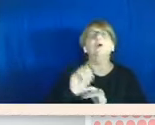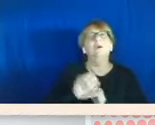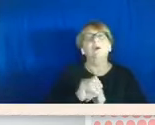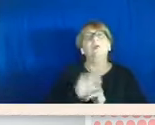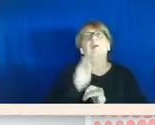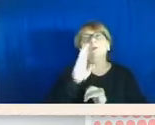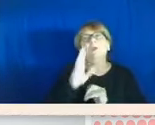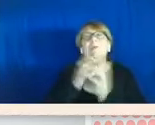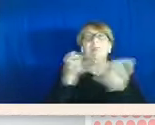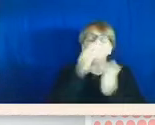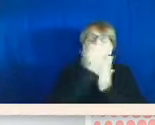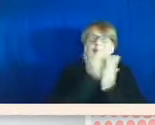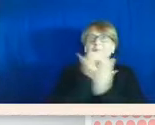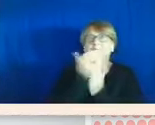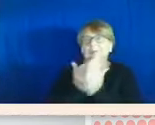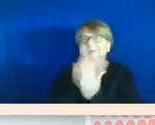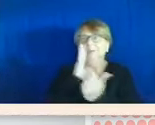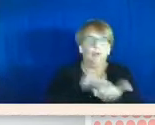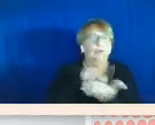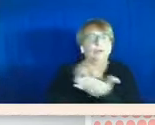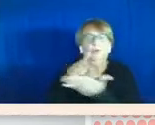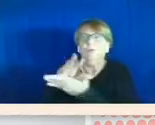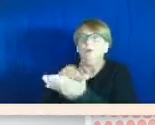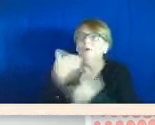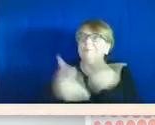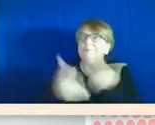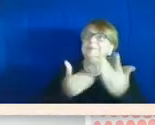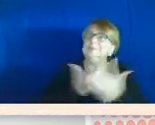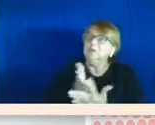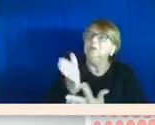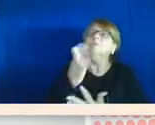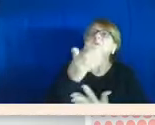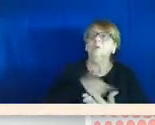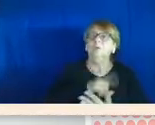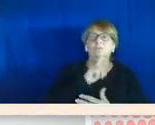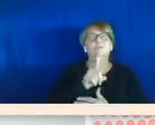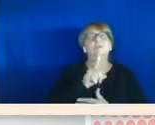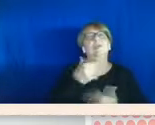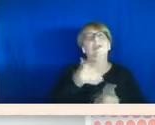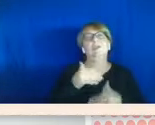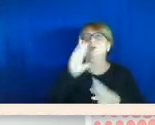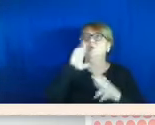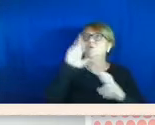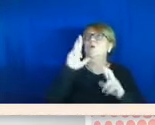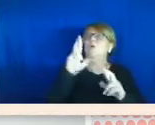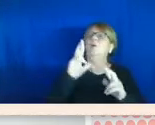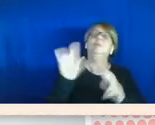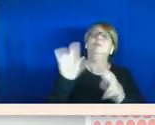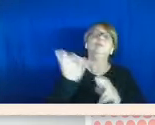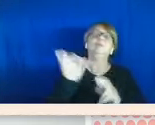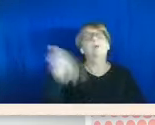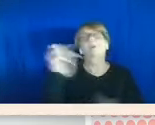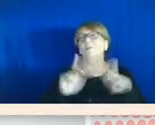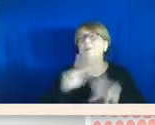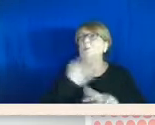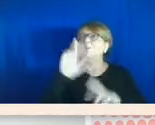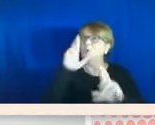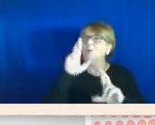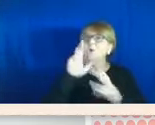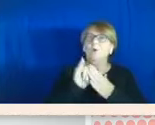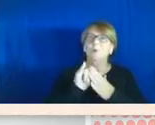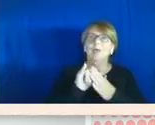the conclusion of this. Yeah. And we really, truly hope that, just like everybody else, we are hoping that this